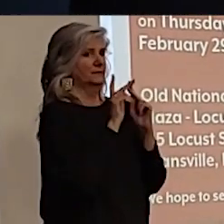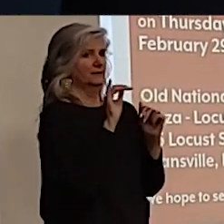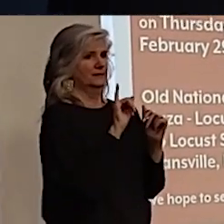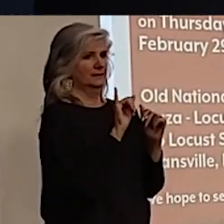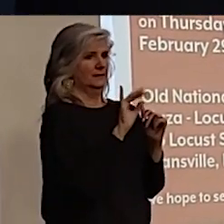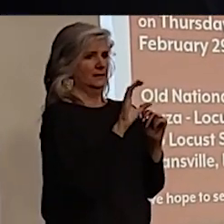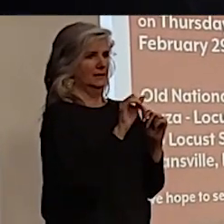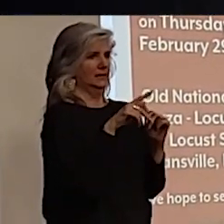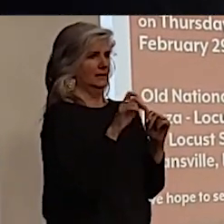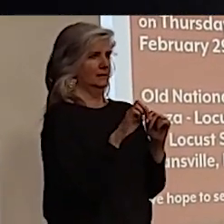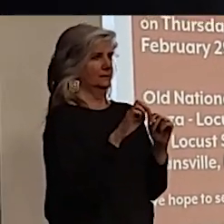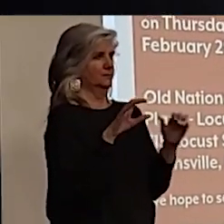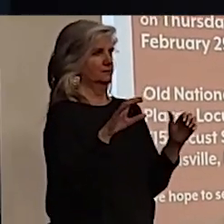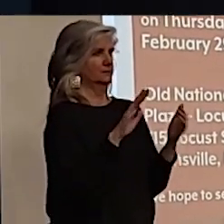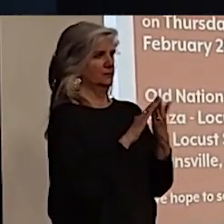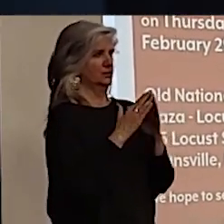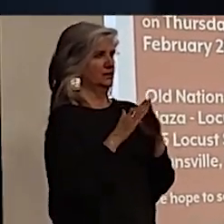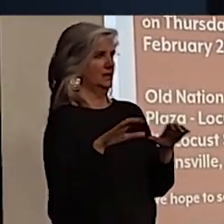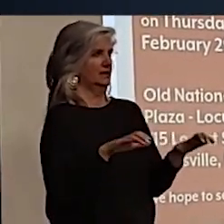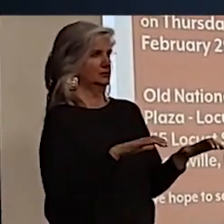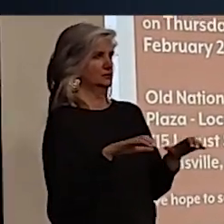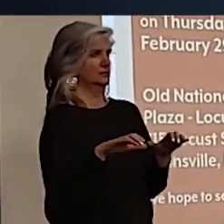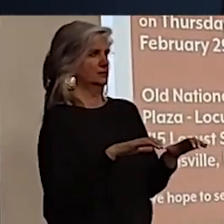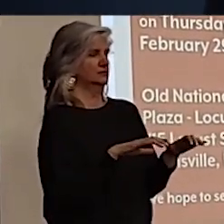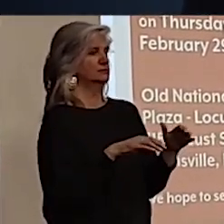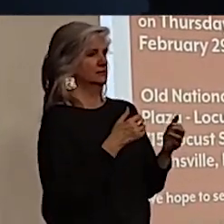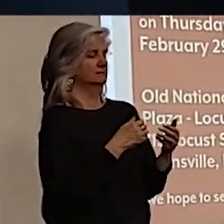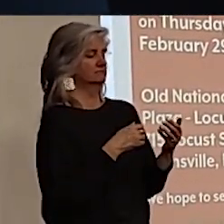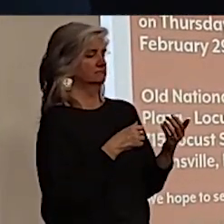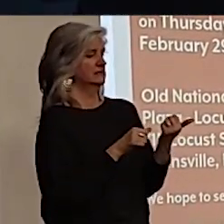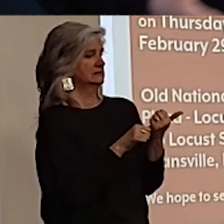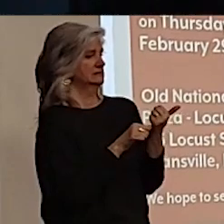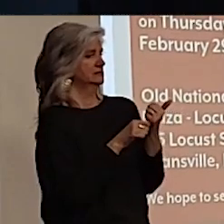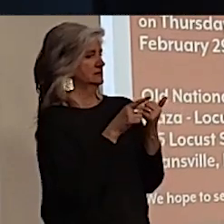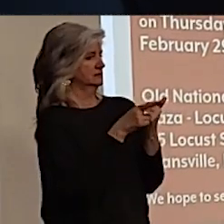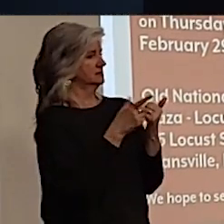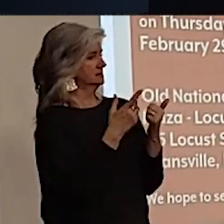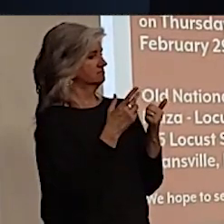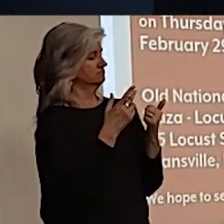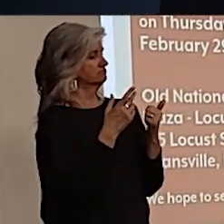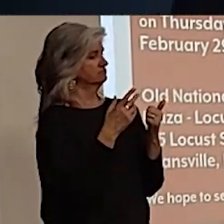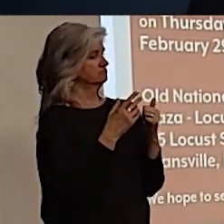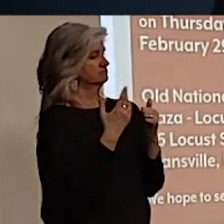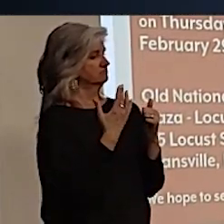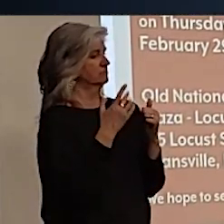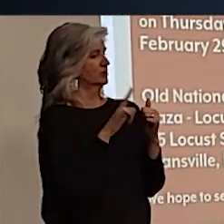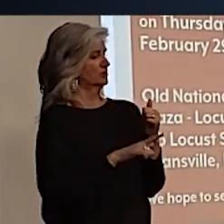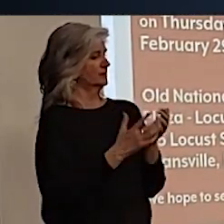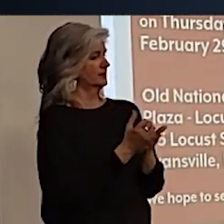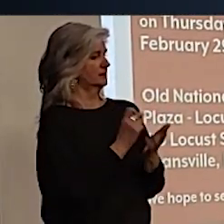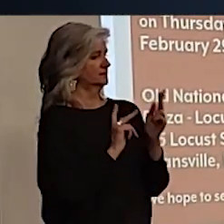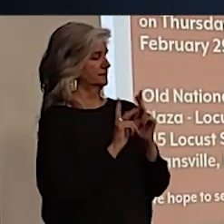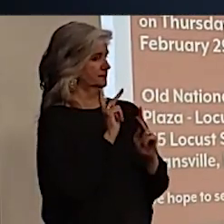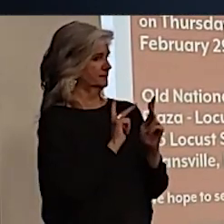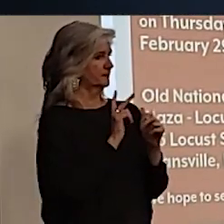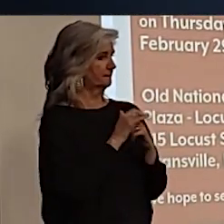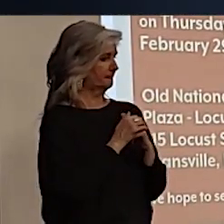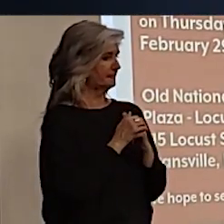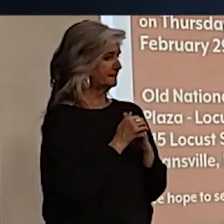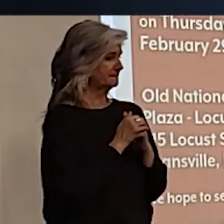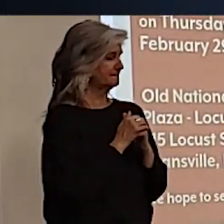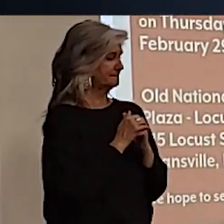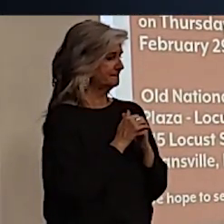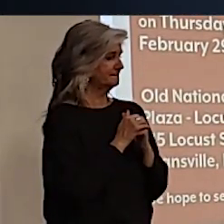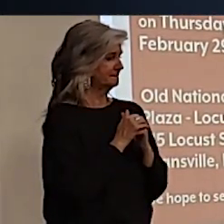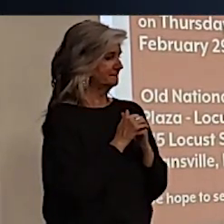community action agencies, to assist low-income customers, whether that's through weatherization, direct bill assistance, or other things. We